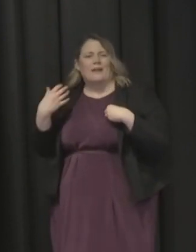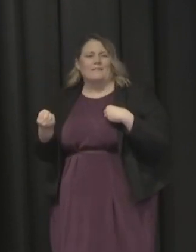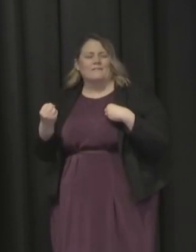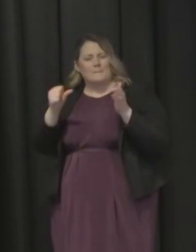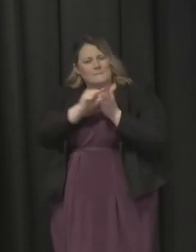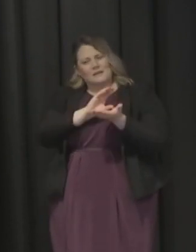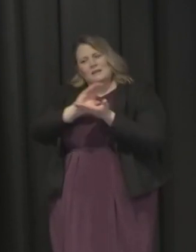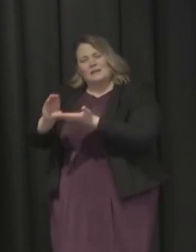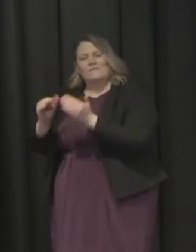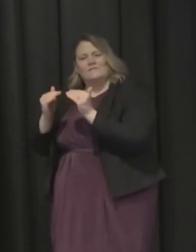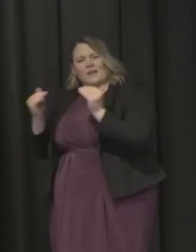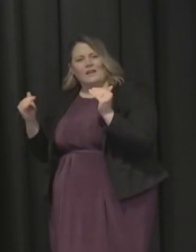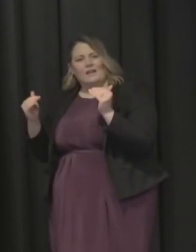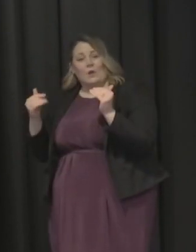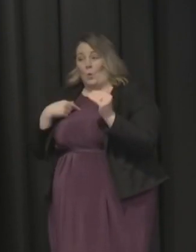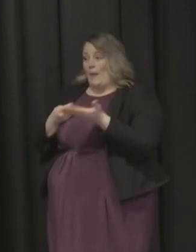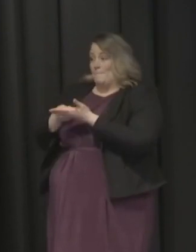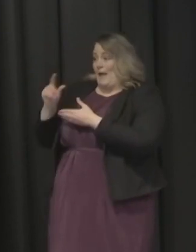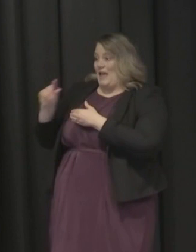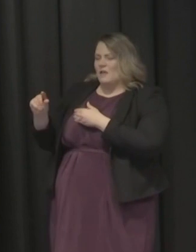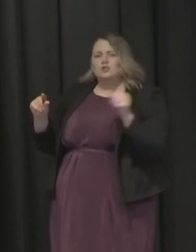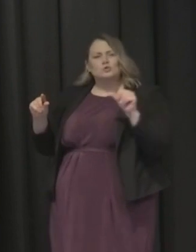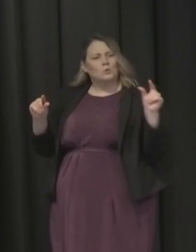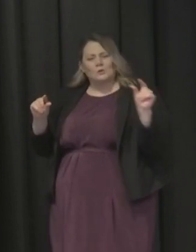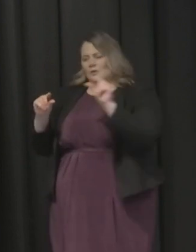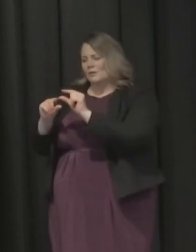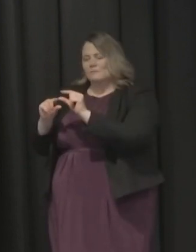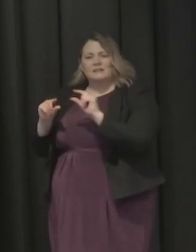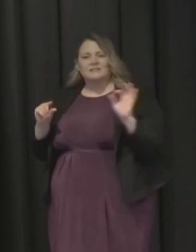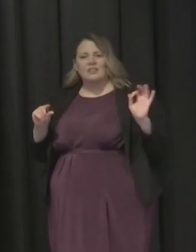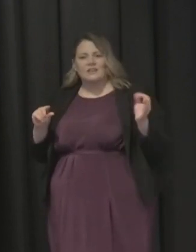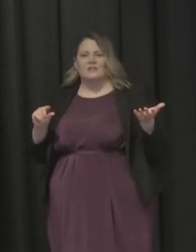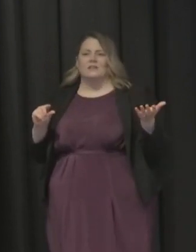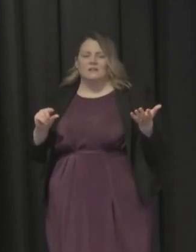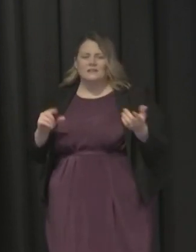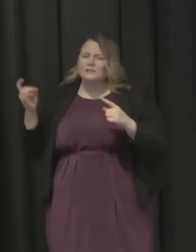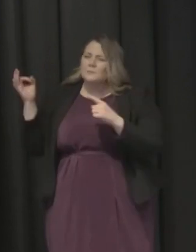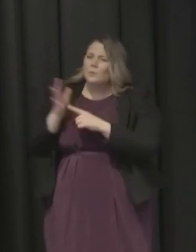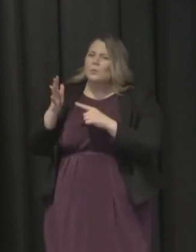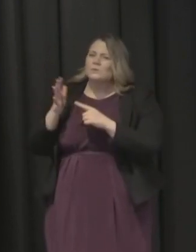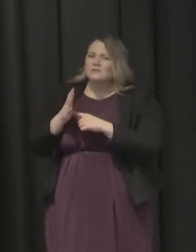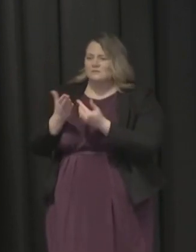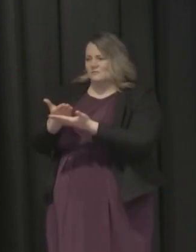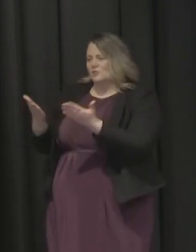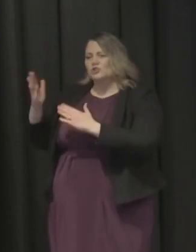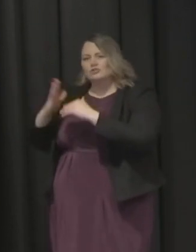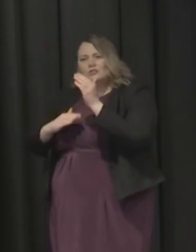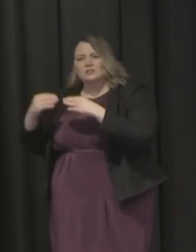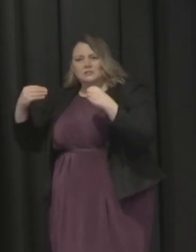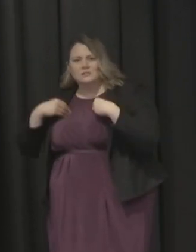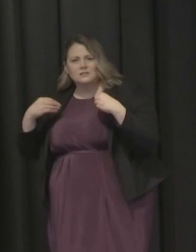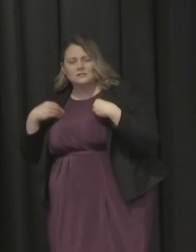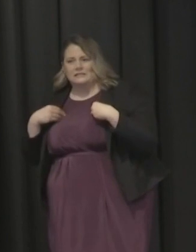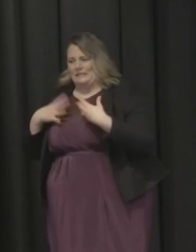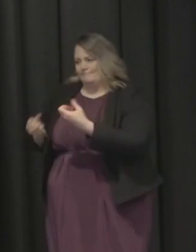treatment against people and businesses who are all doing it tough and all deserve a fair shake.